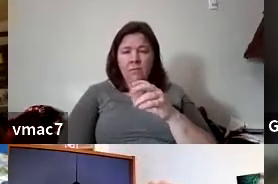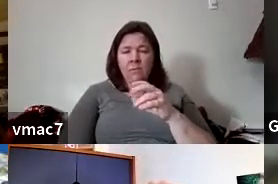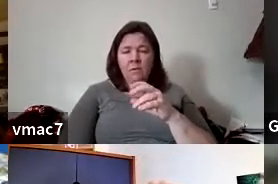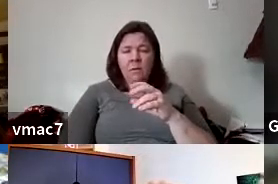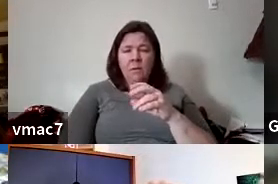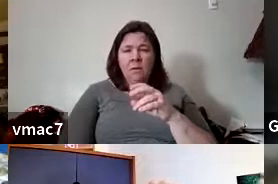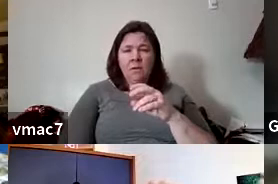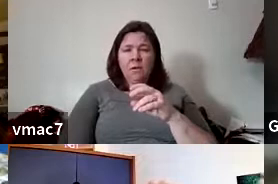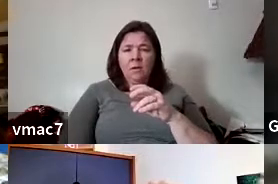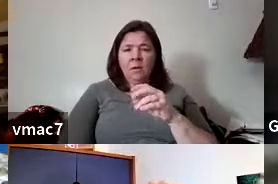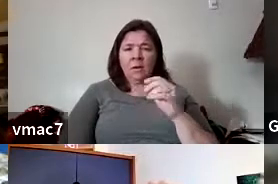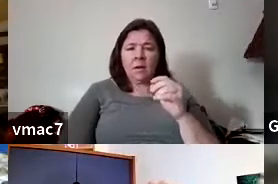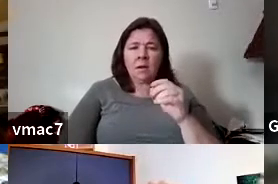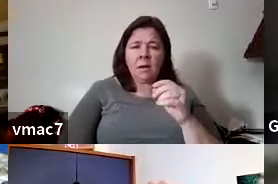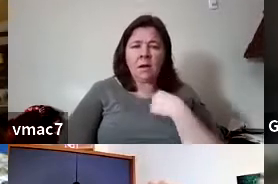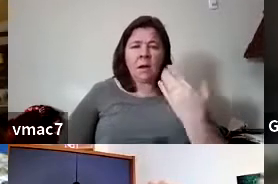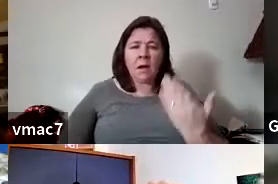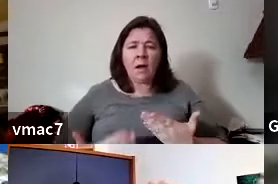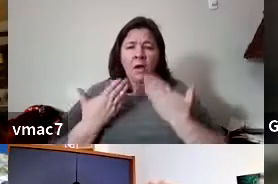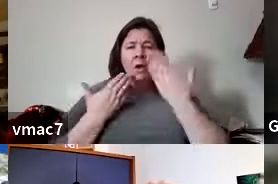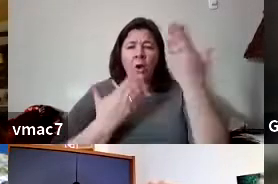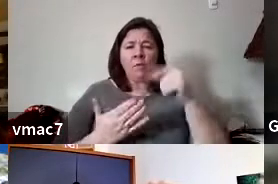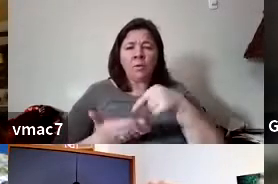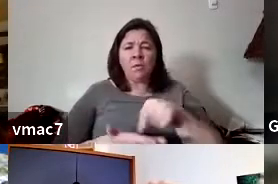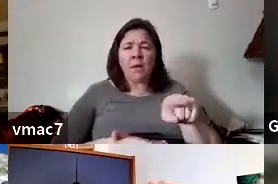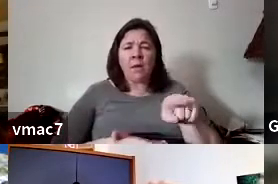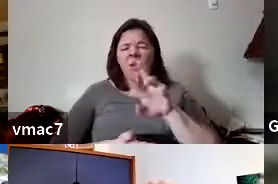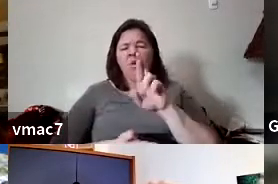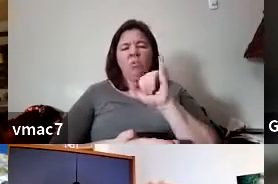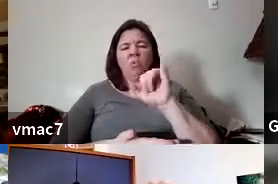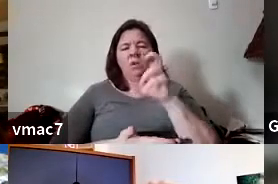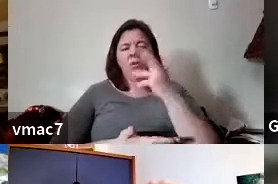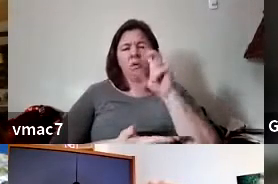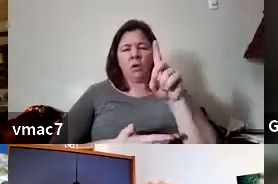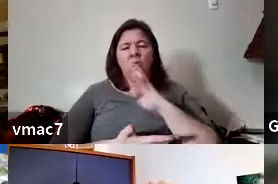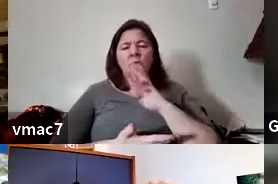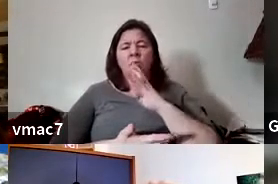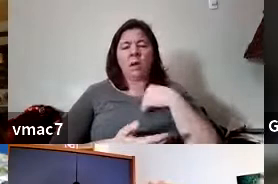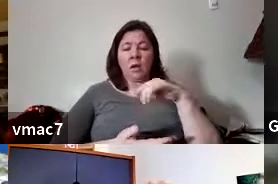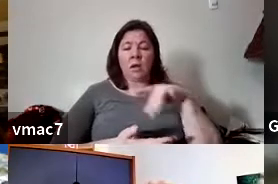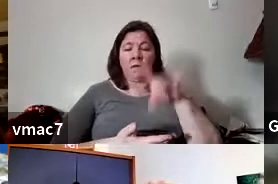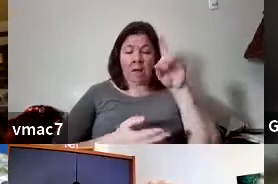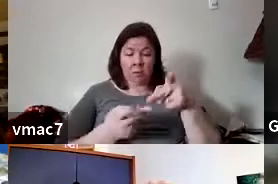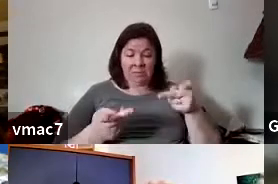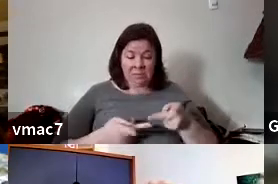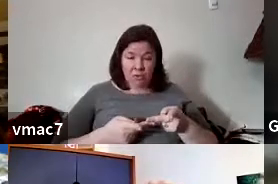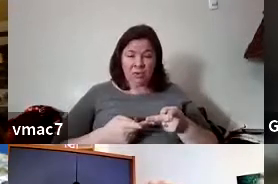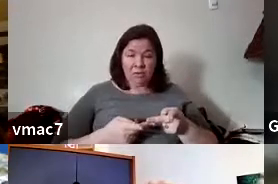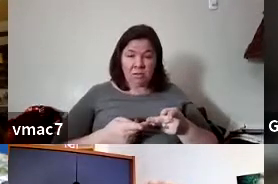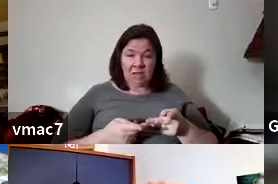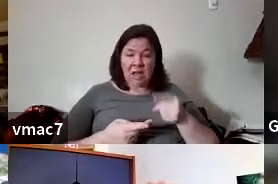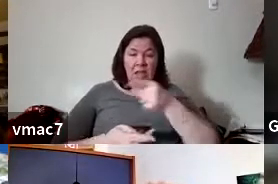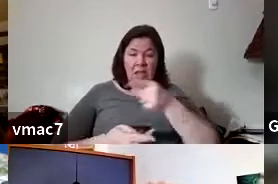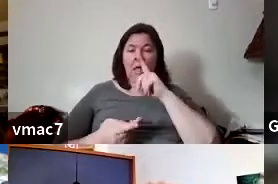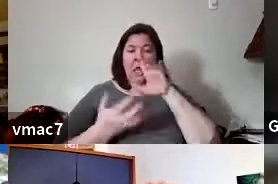world. I offered to pay people into founder's position and they